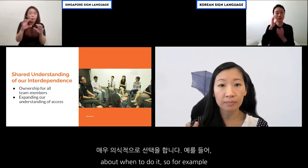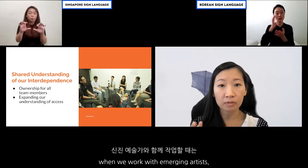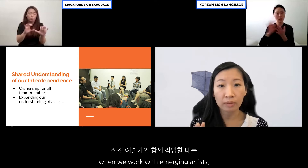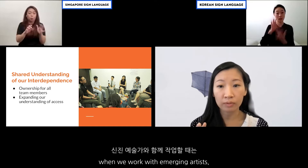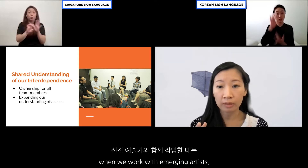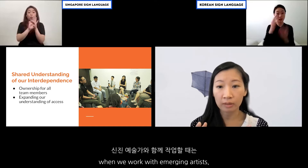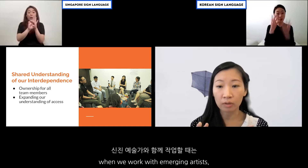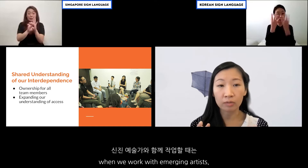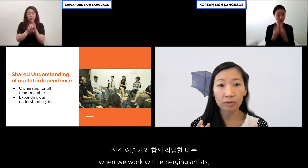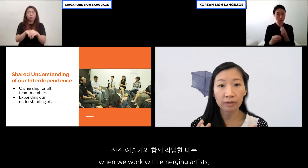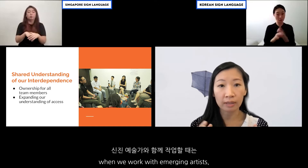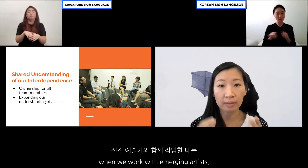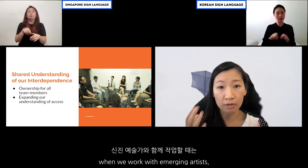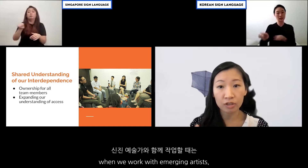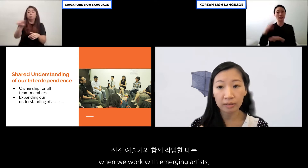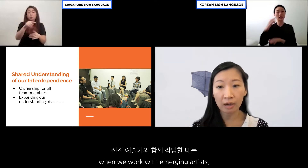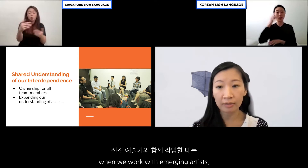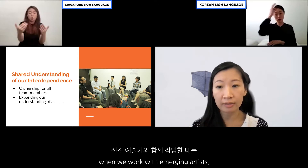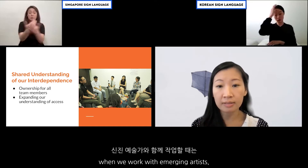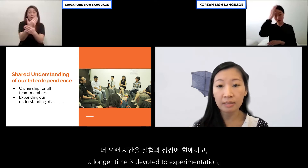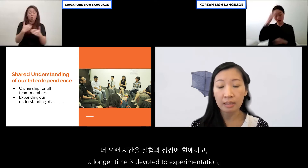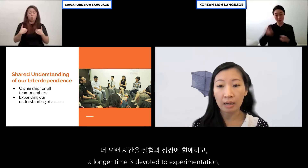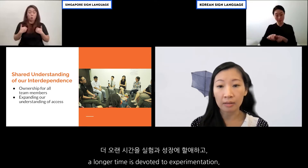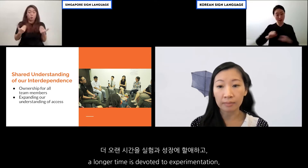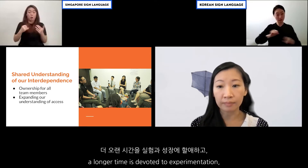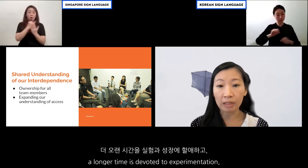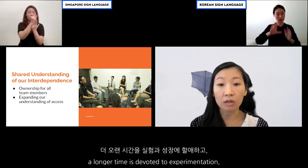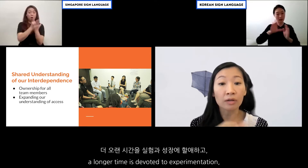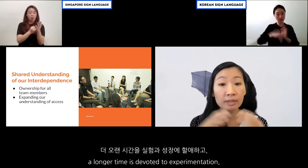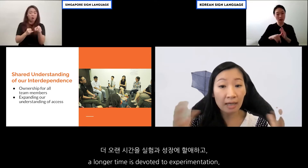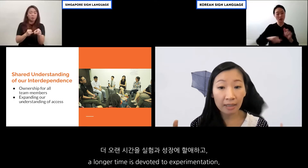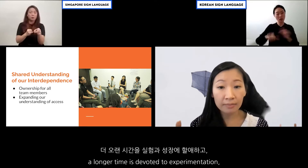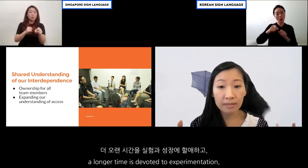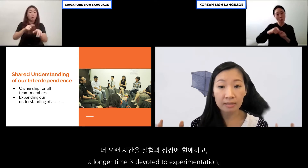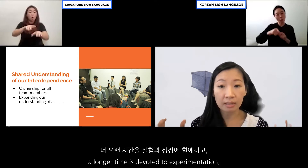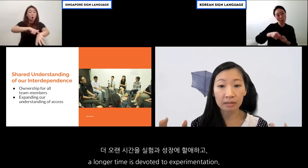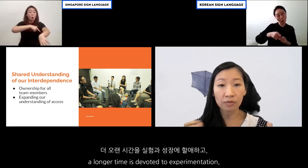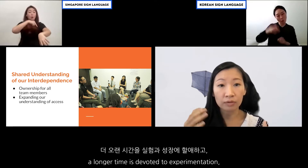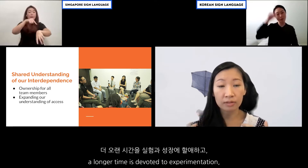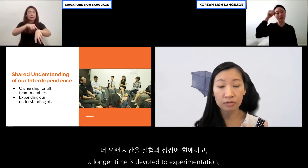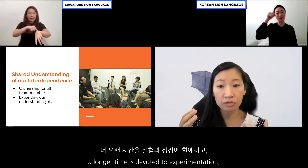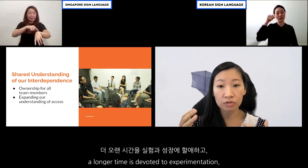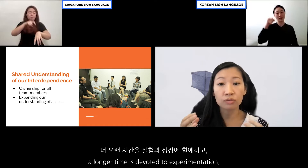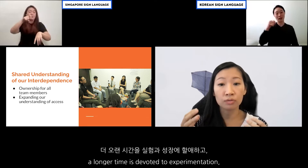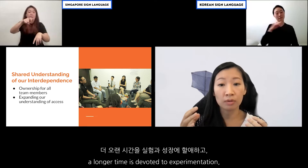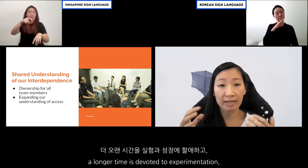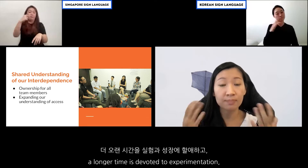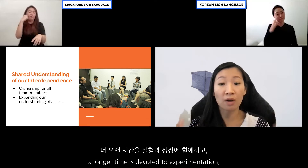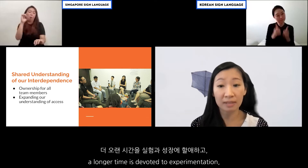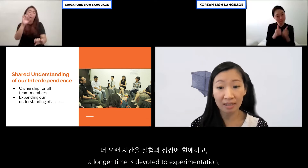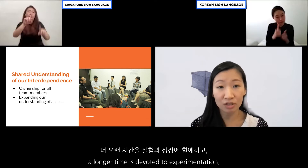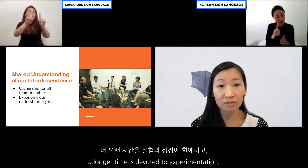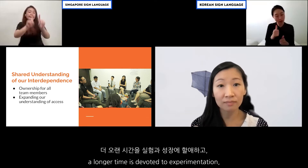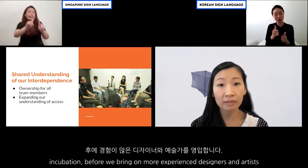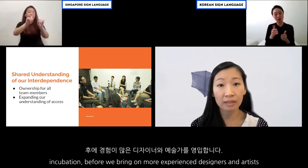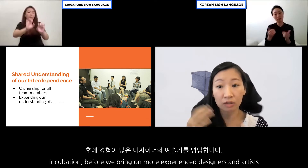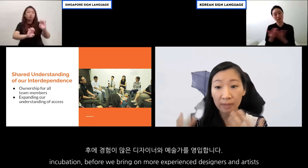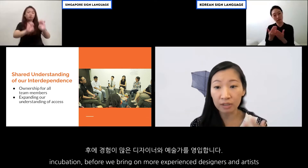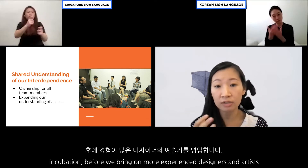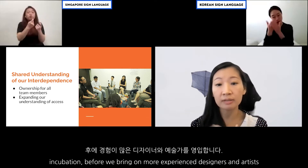for example, when we work with emerging artists, a longer time is devoted to